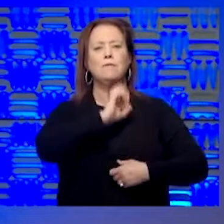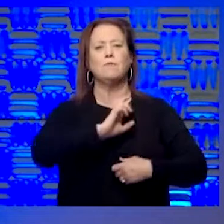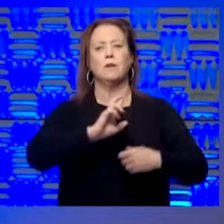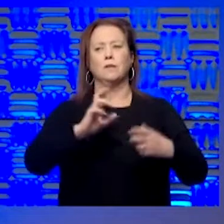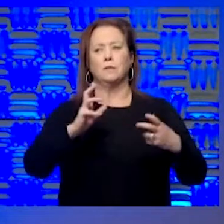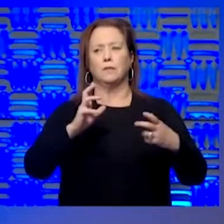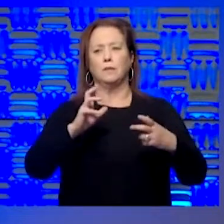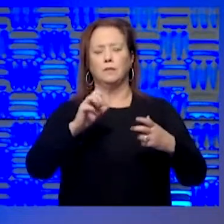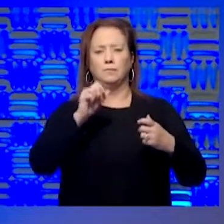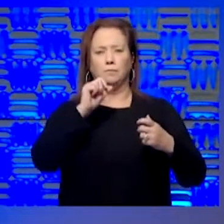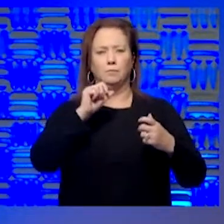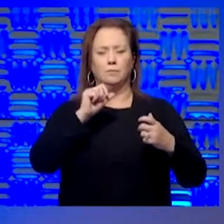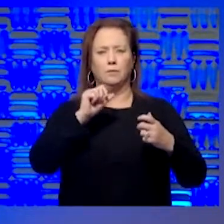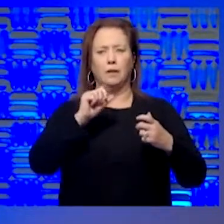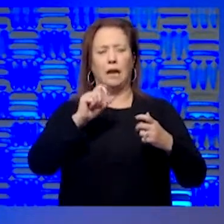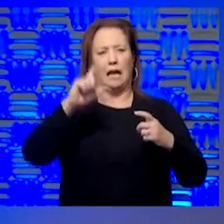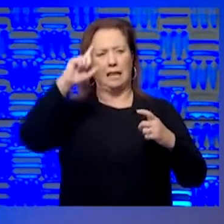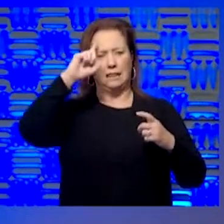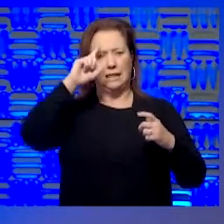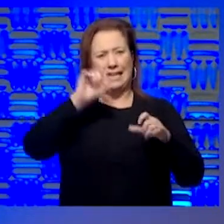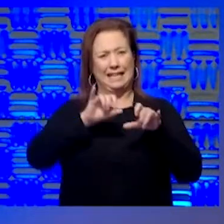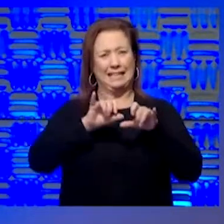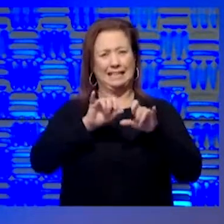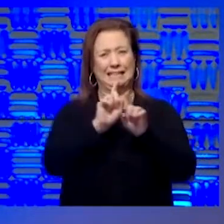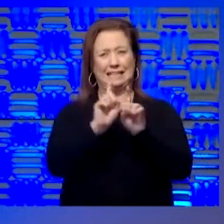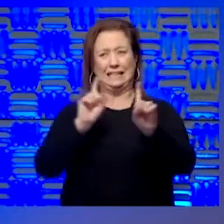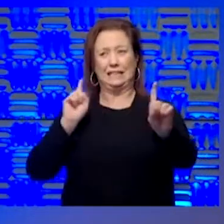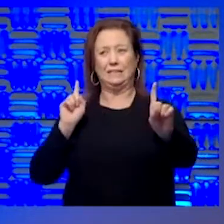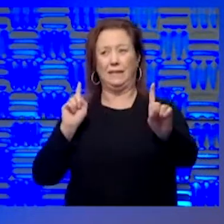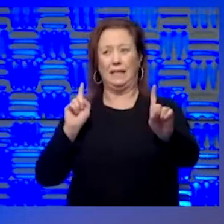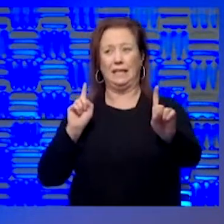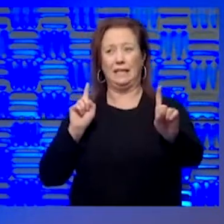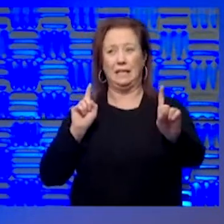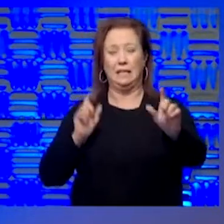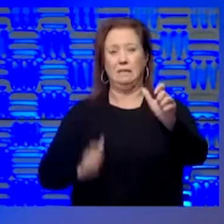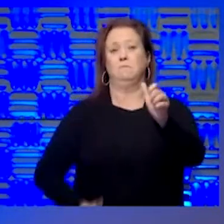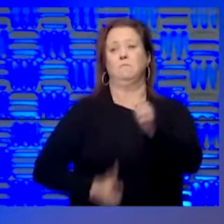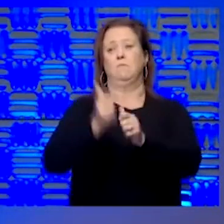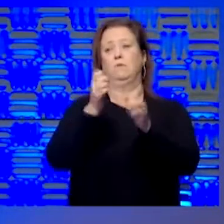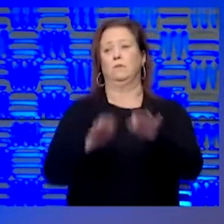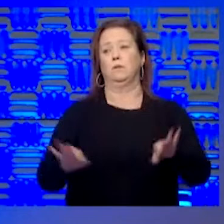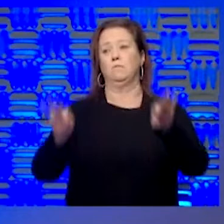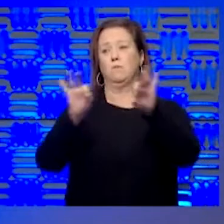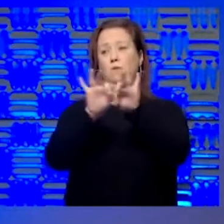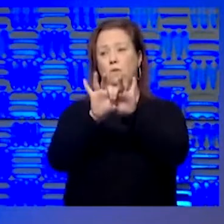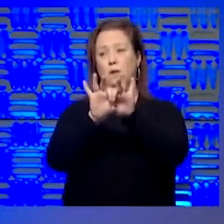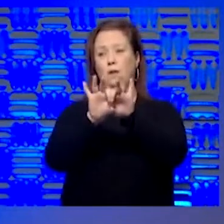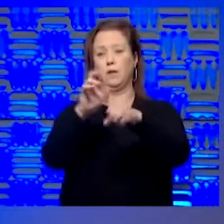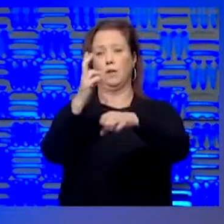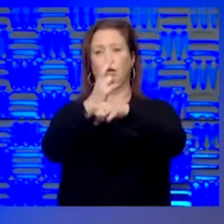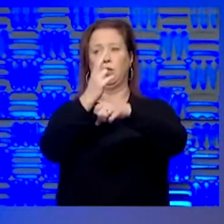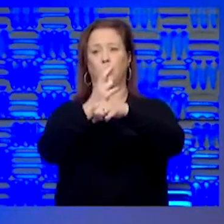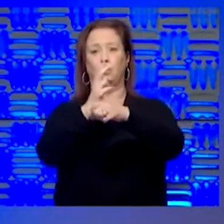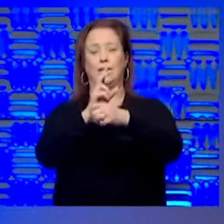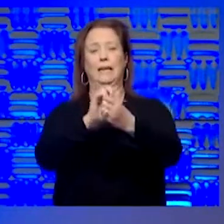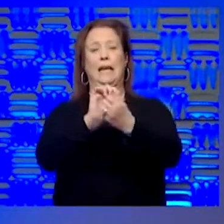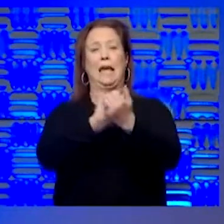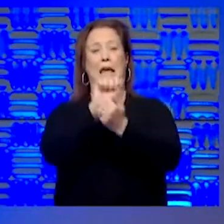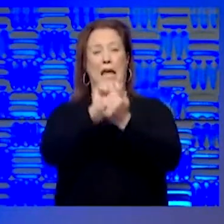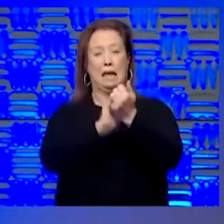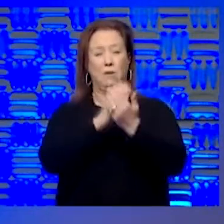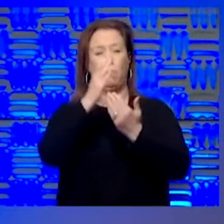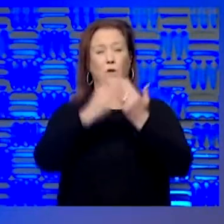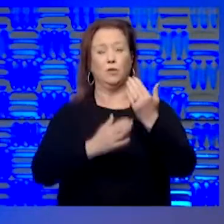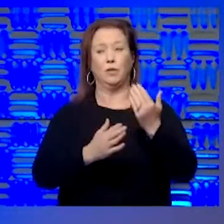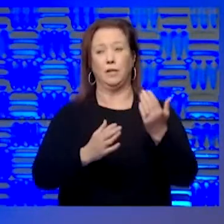can spread so easily, I think staying 6 feet apart is more important. I do too. I think using the hand hygiene, and most